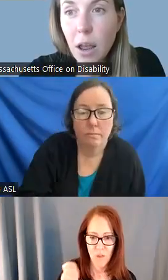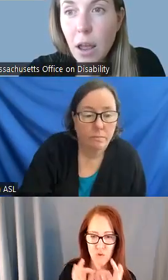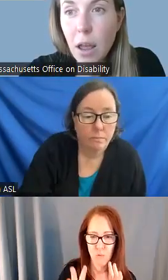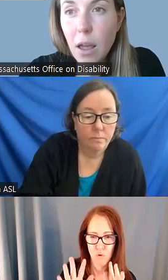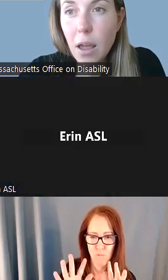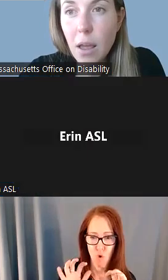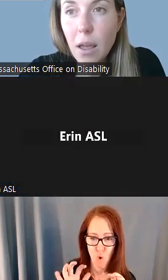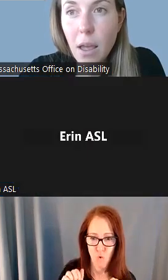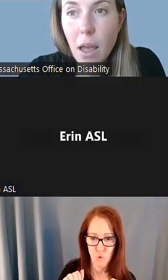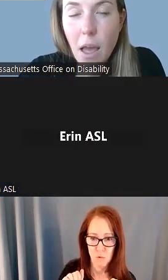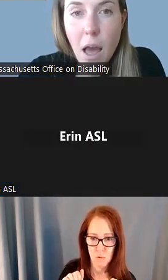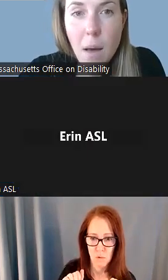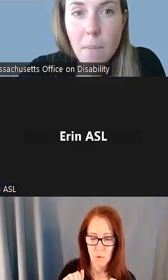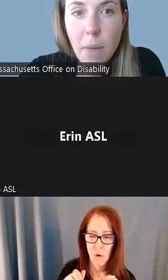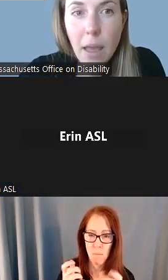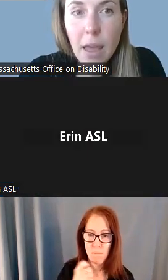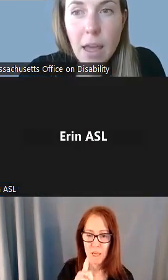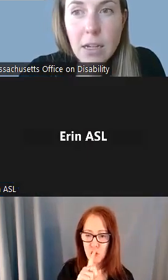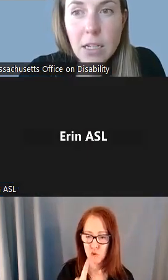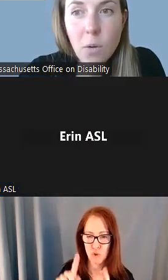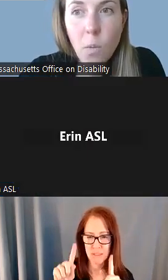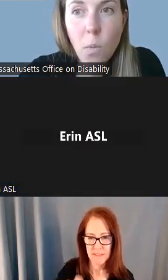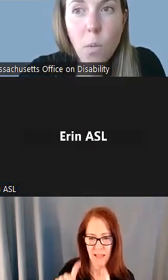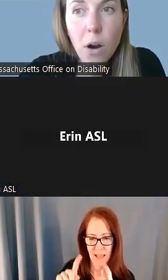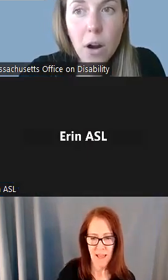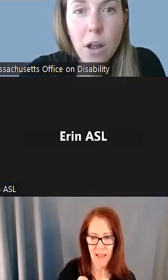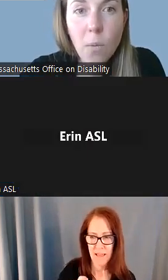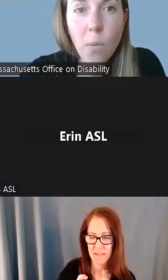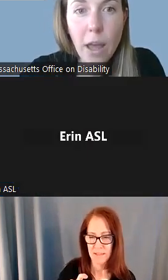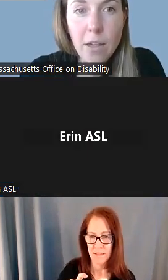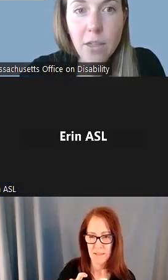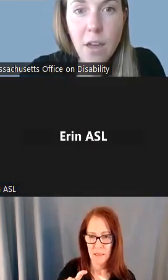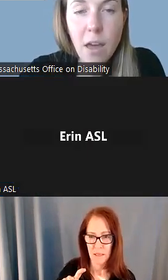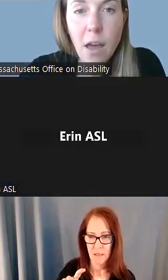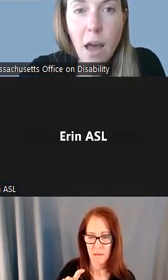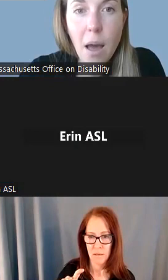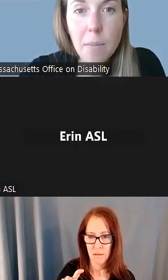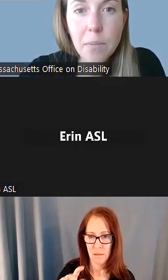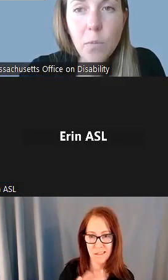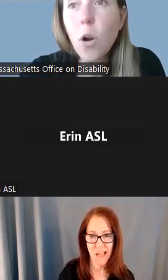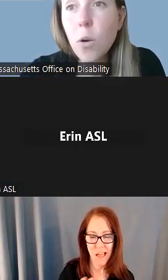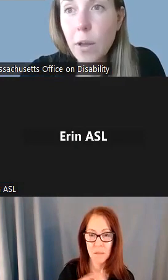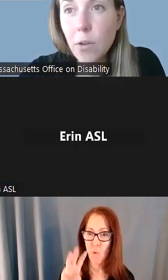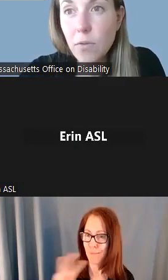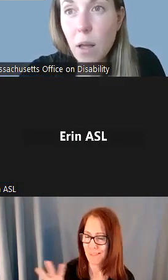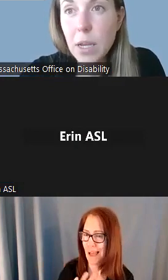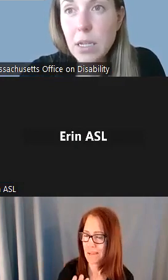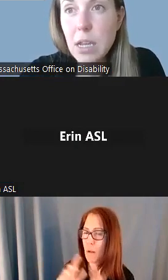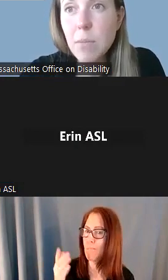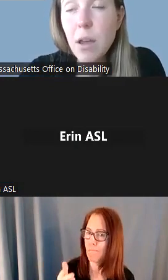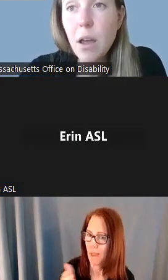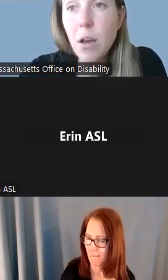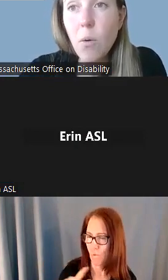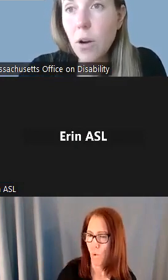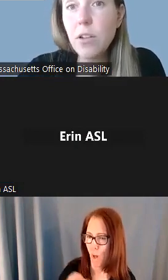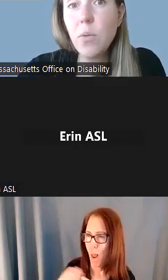and work with work with your development